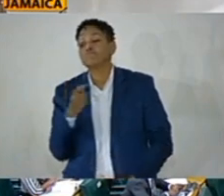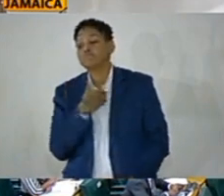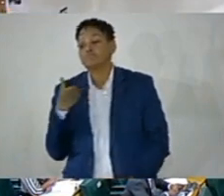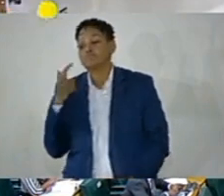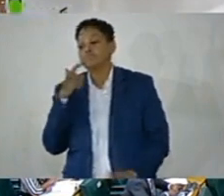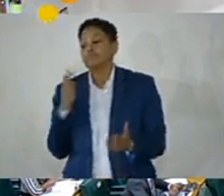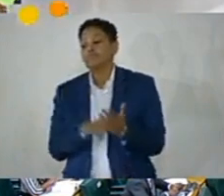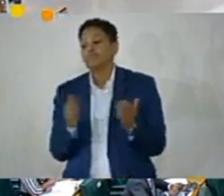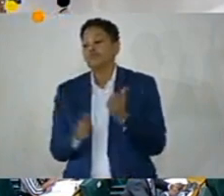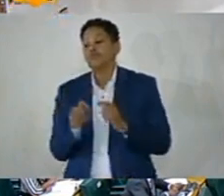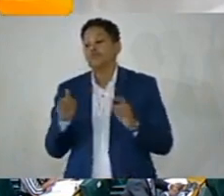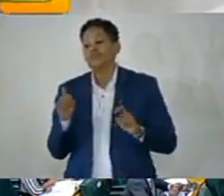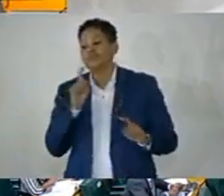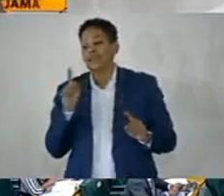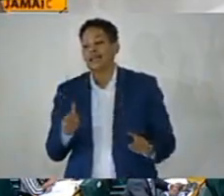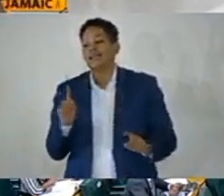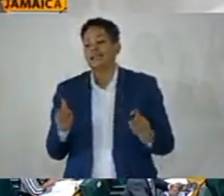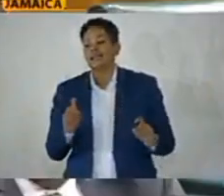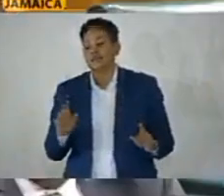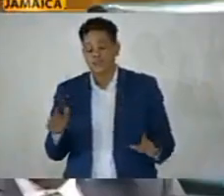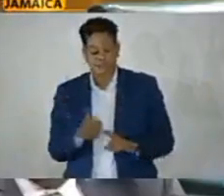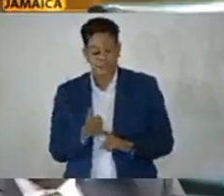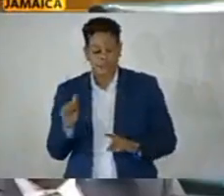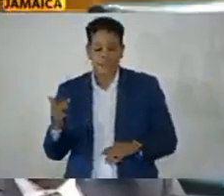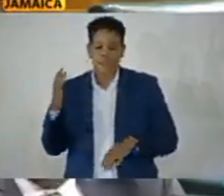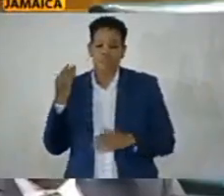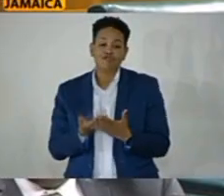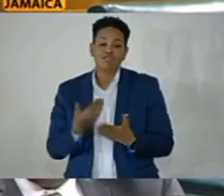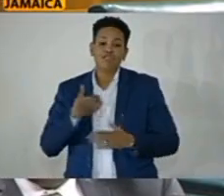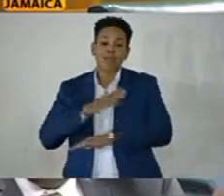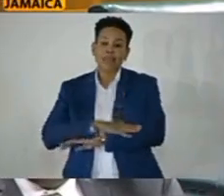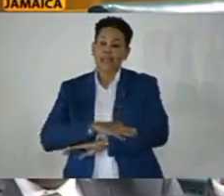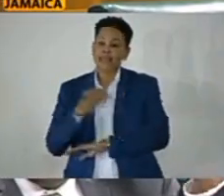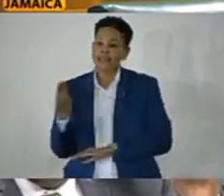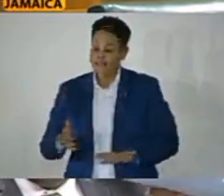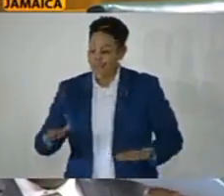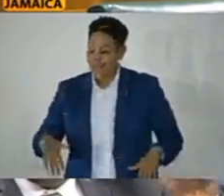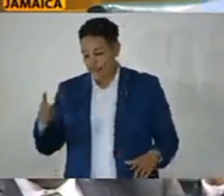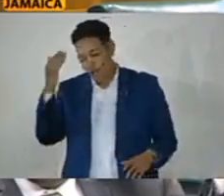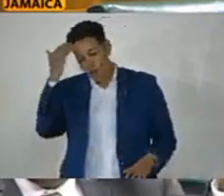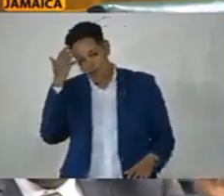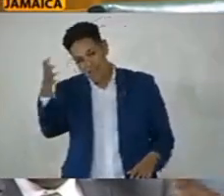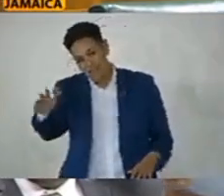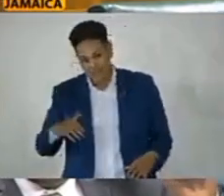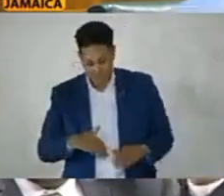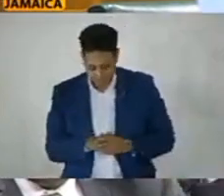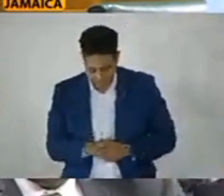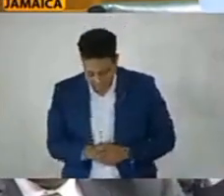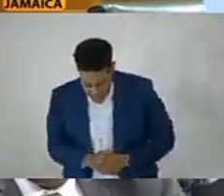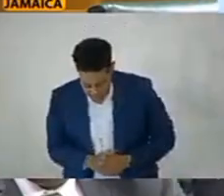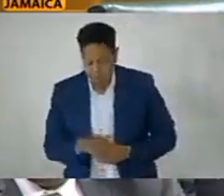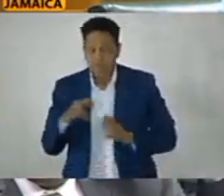and answers to questions. It has not reached my desk, member. But that and has you're nothing, aware. Madam Speaker, the standing orders doesn't.